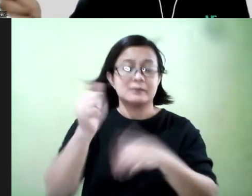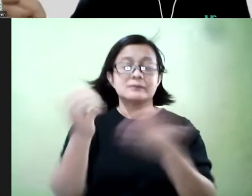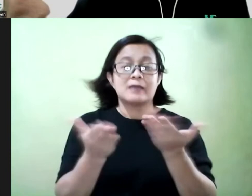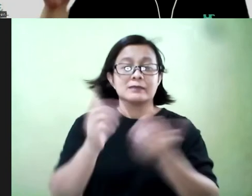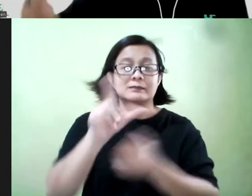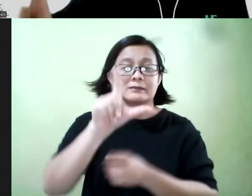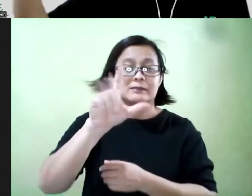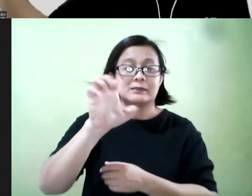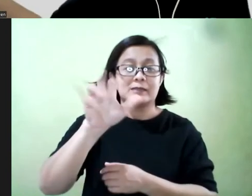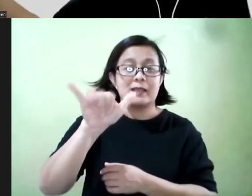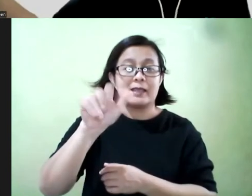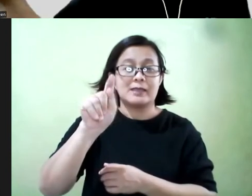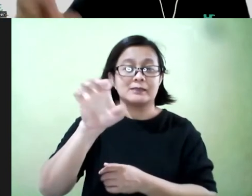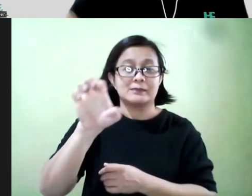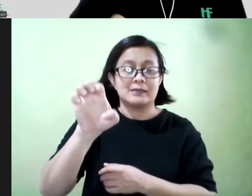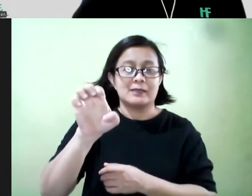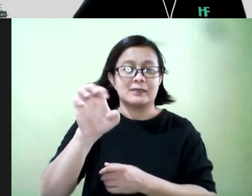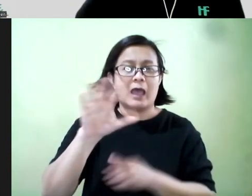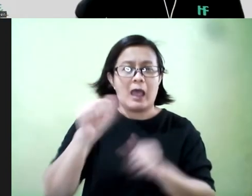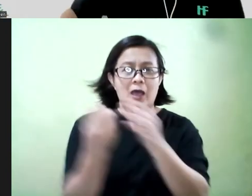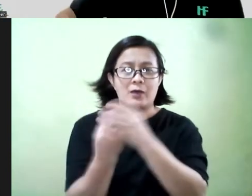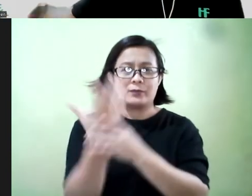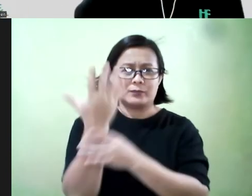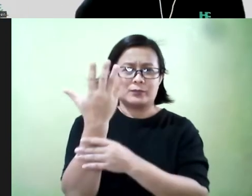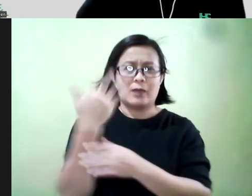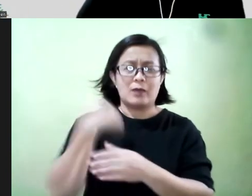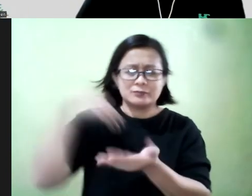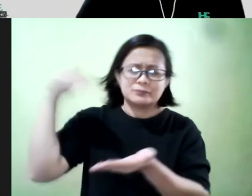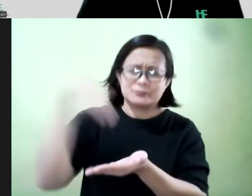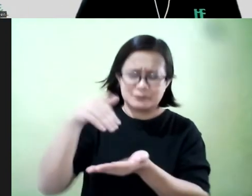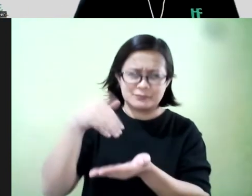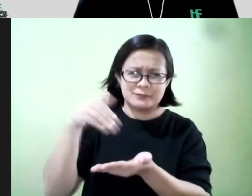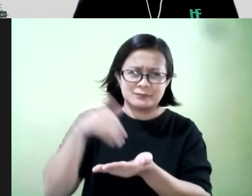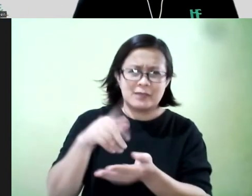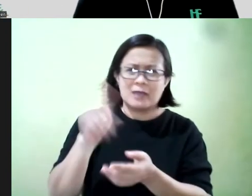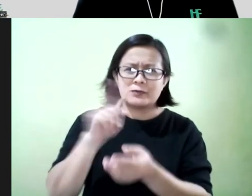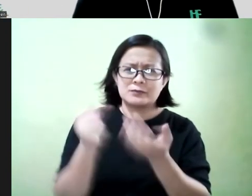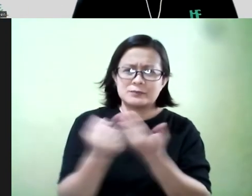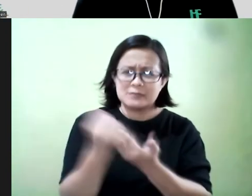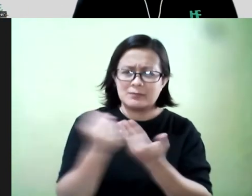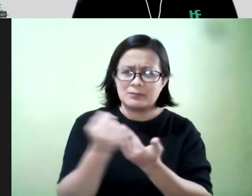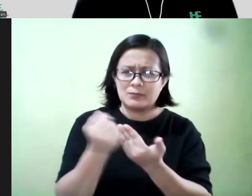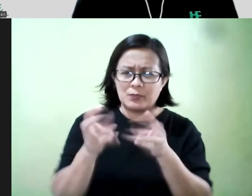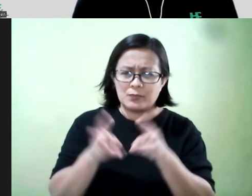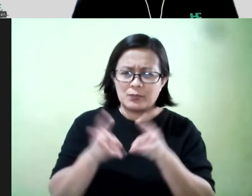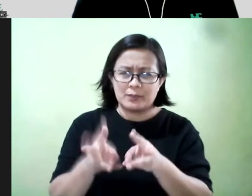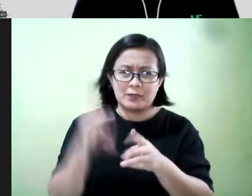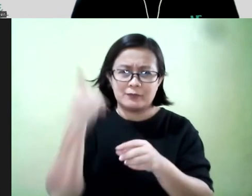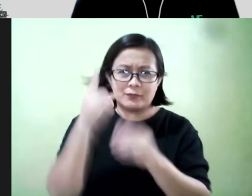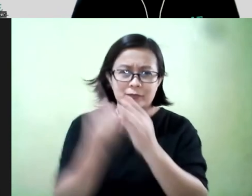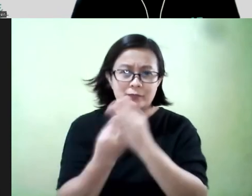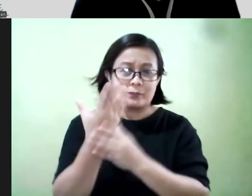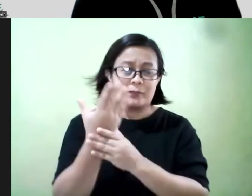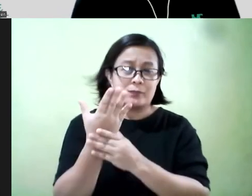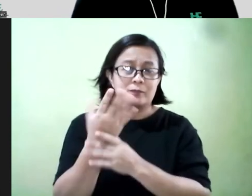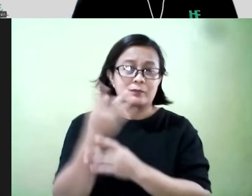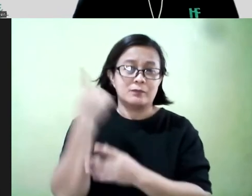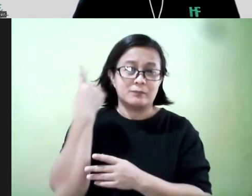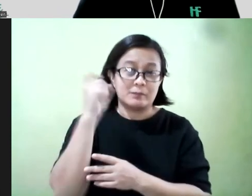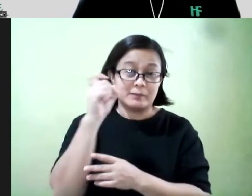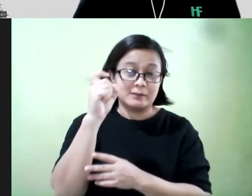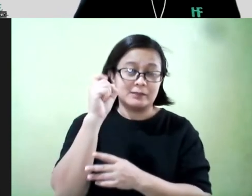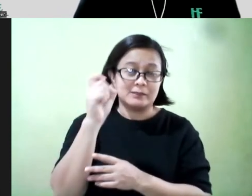yung material and how do they grow the abaca? Ano ba yung ECS and how do we say na sustainable farm yung ginagawa